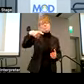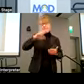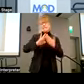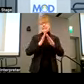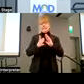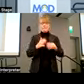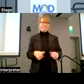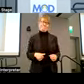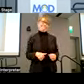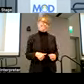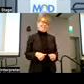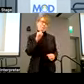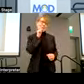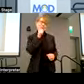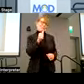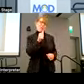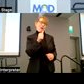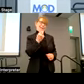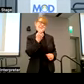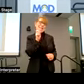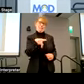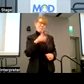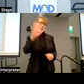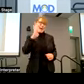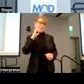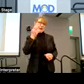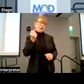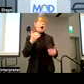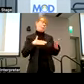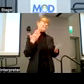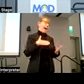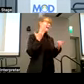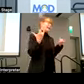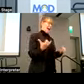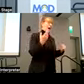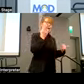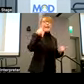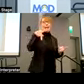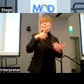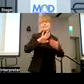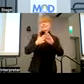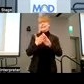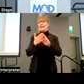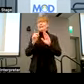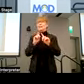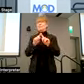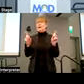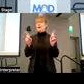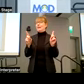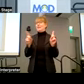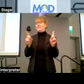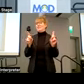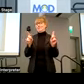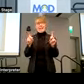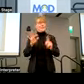went to high school there and graduated high school. But I'm really glad it is the it city. And I think that's one of the reasons I have a special